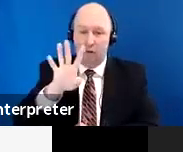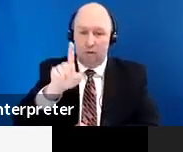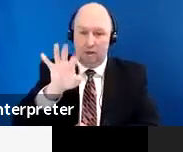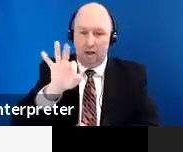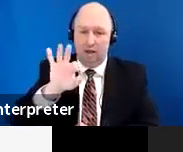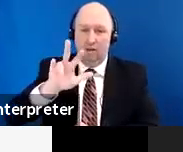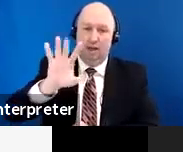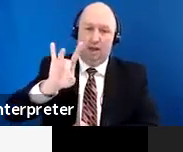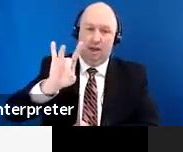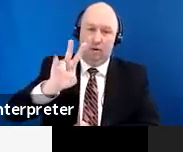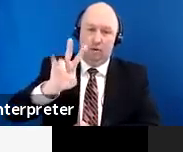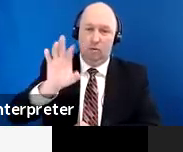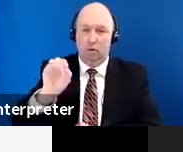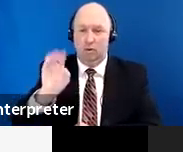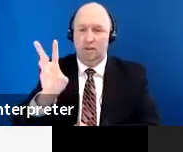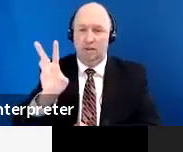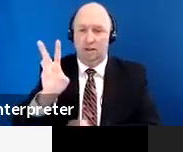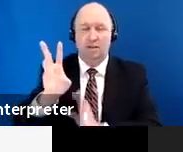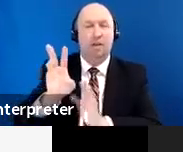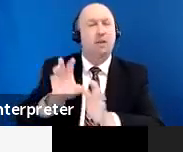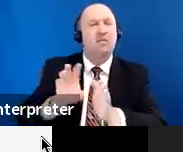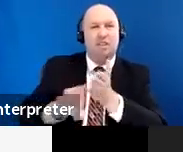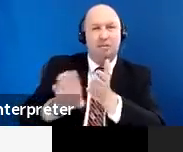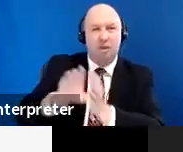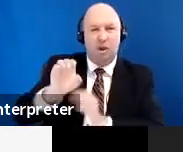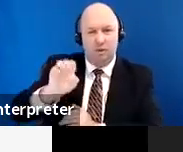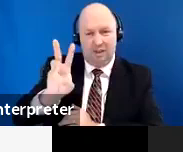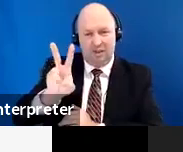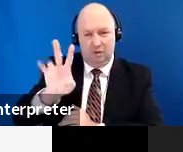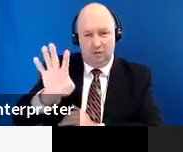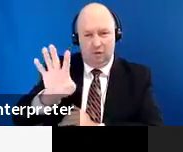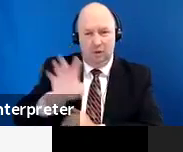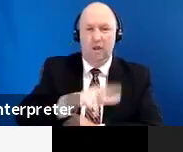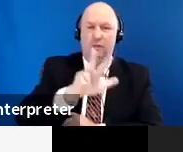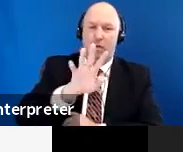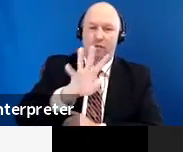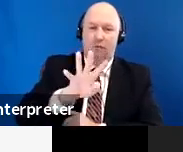419-382-0625. Or excuse me, 0624. That's